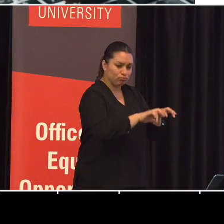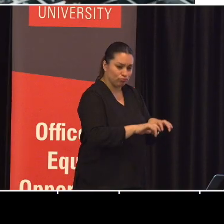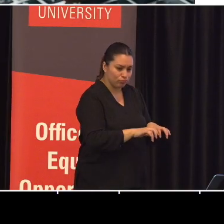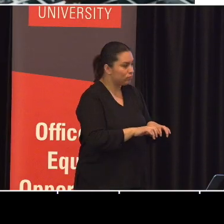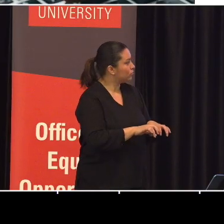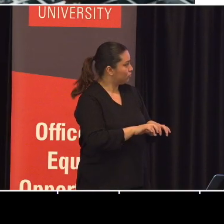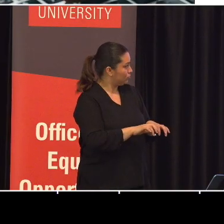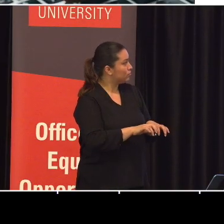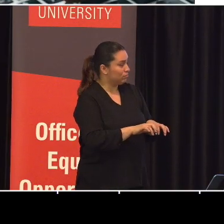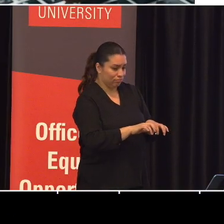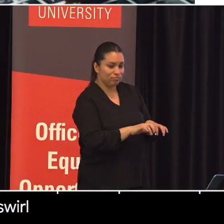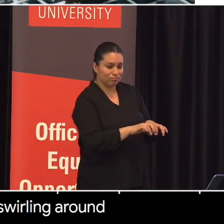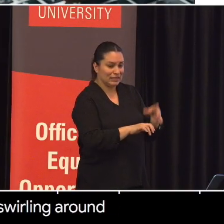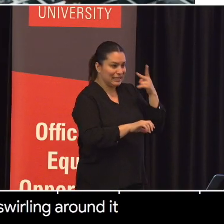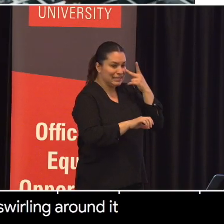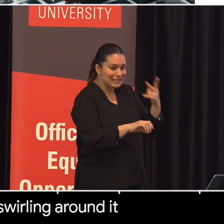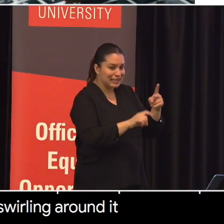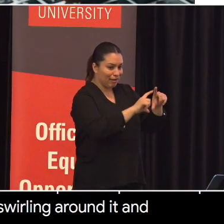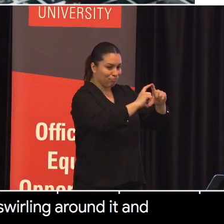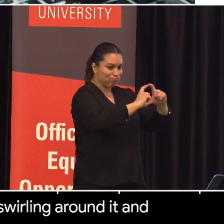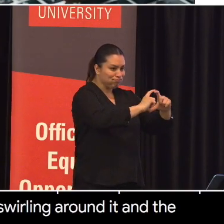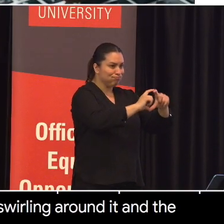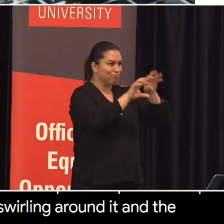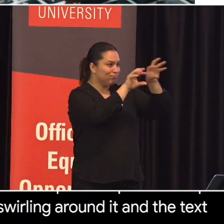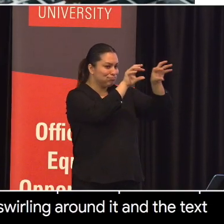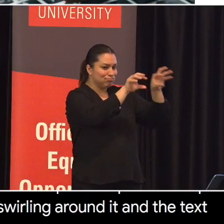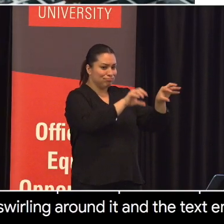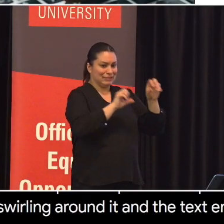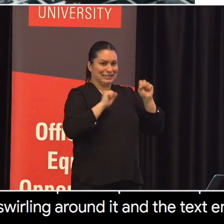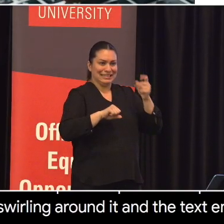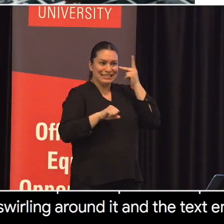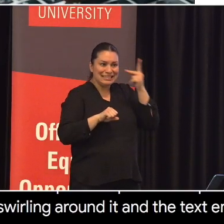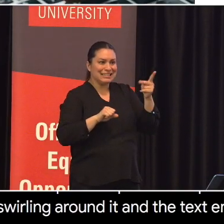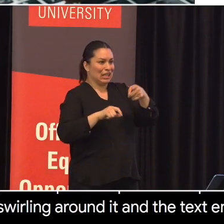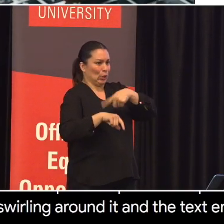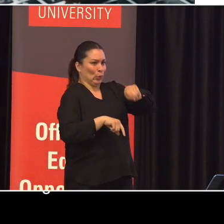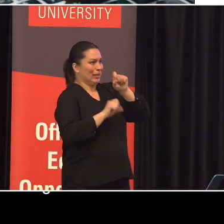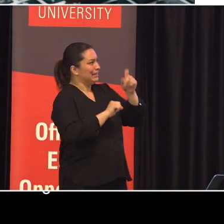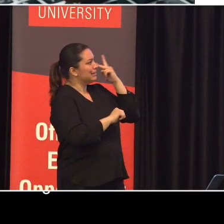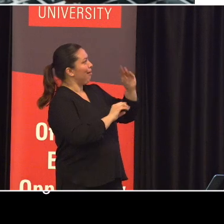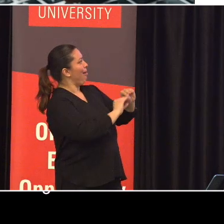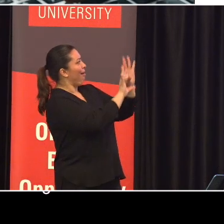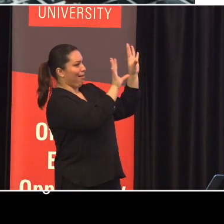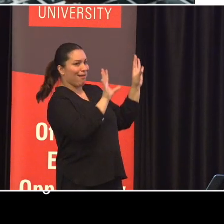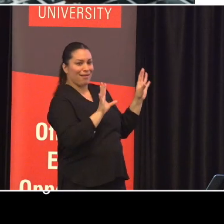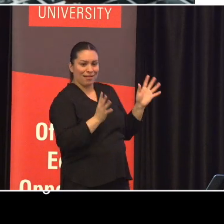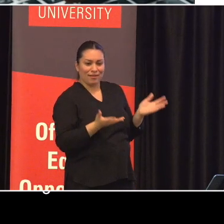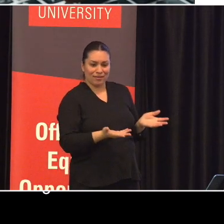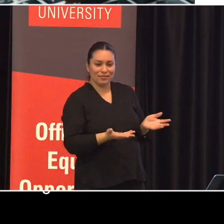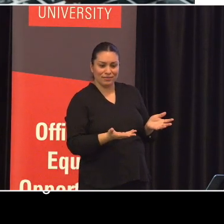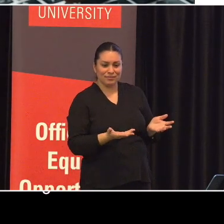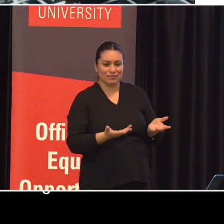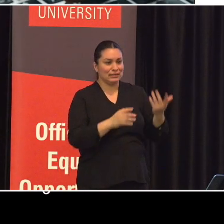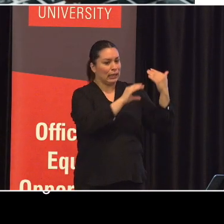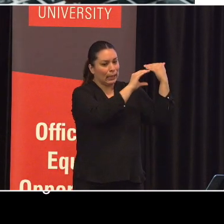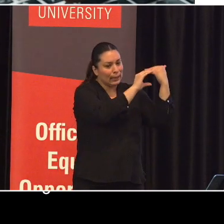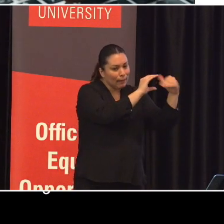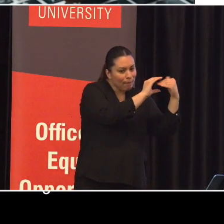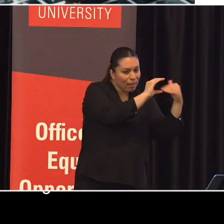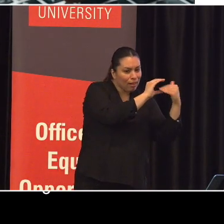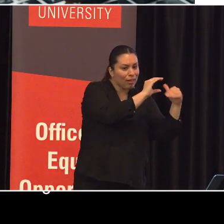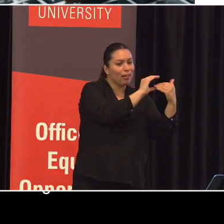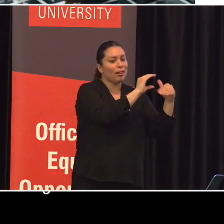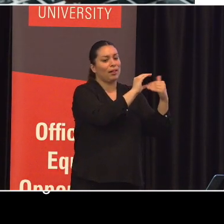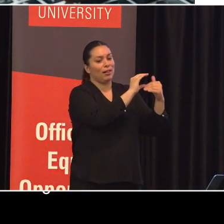communication-related icons swirling around it, and the text email. As a sighted person, I'm going to pick option A every single